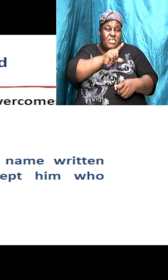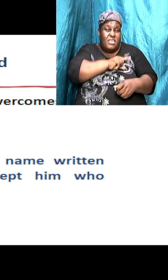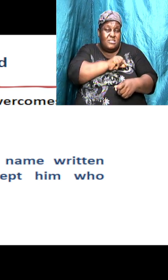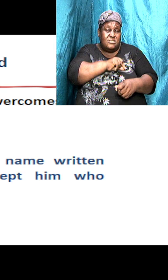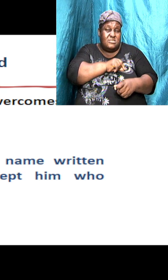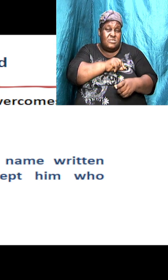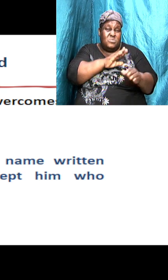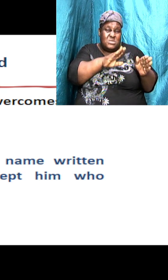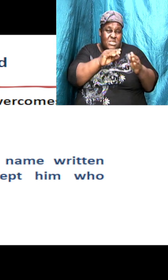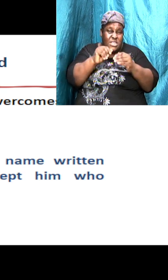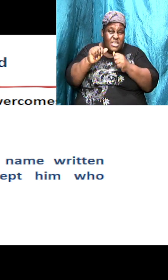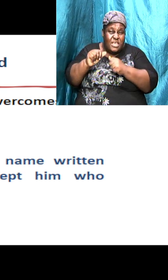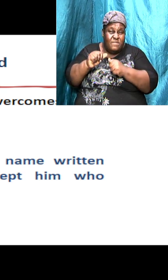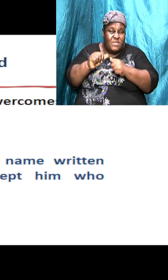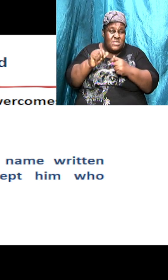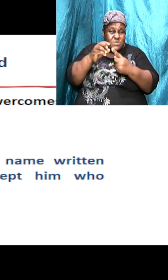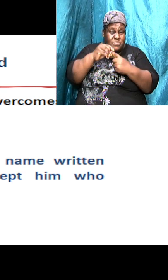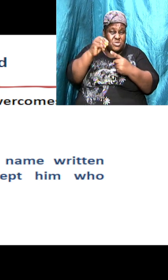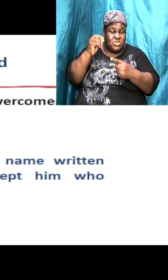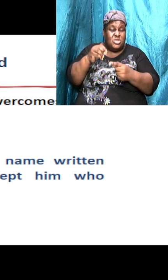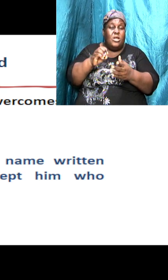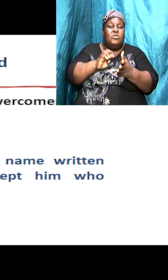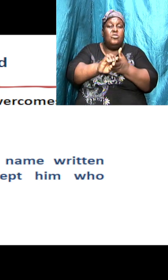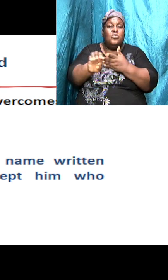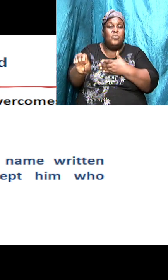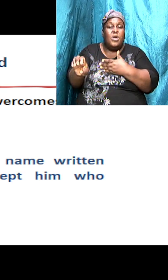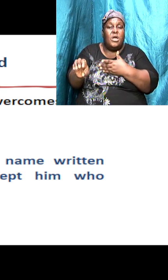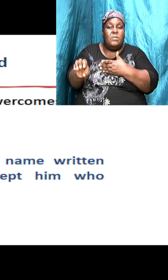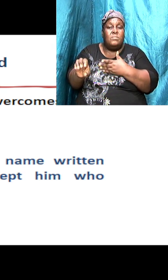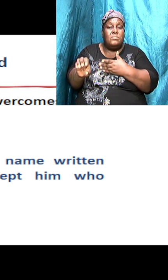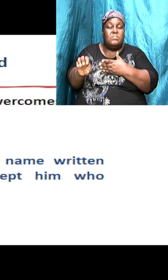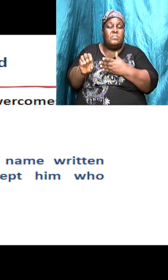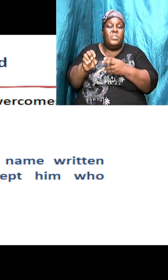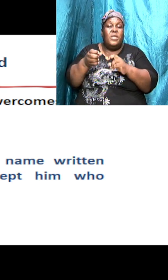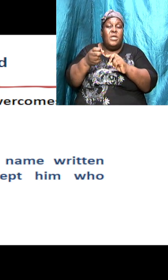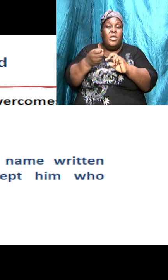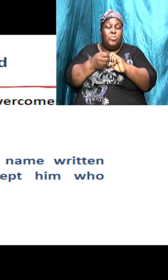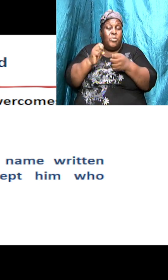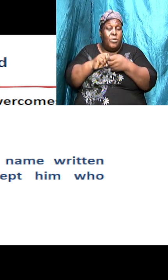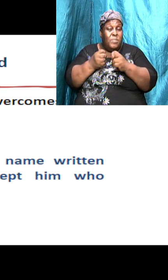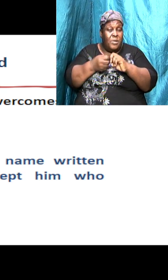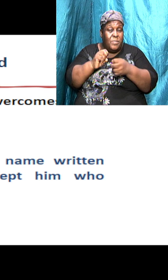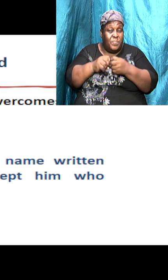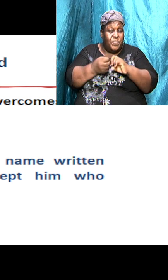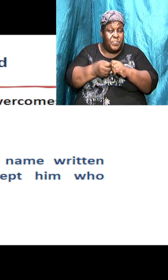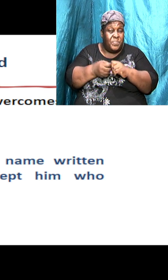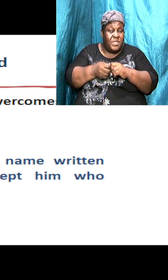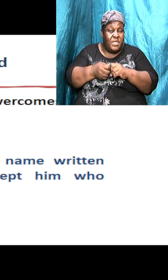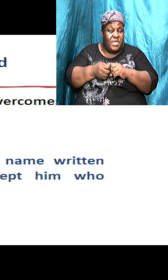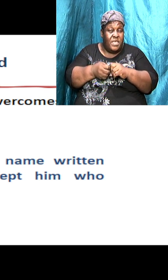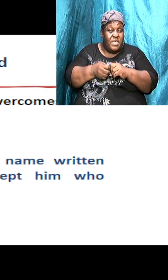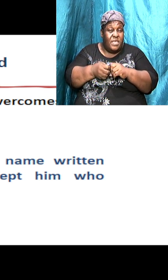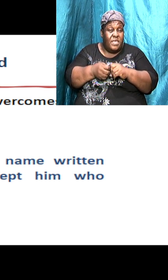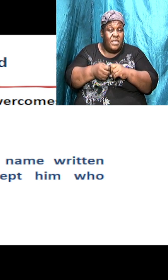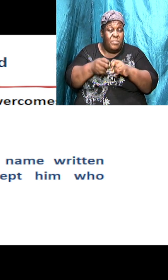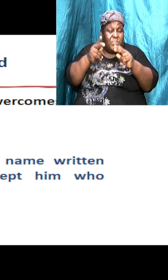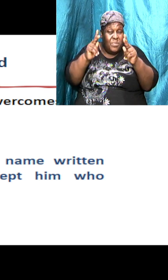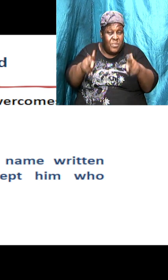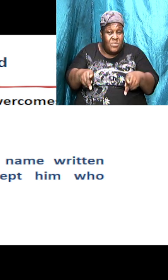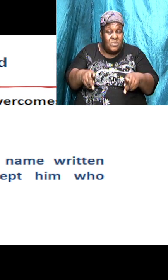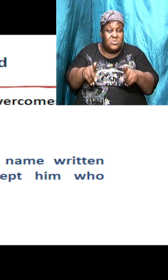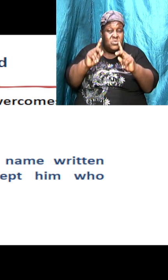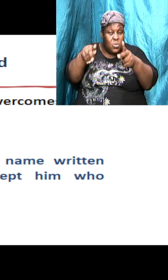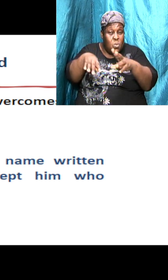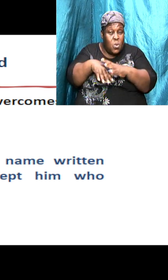that particular crime or that particular issue, then that acquittal and the person going